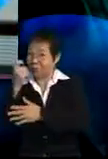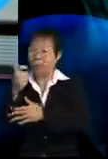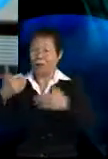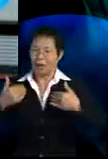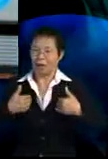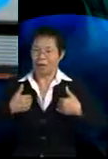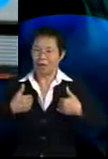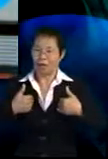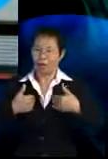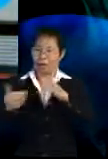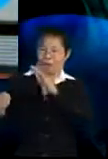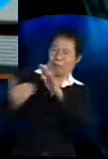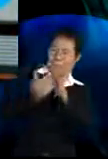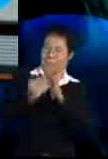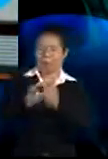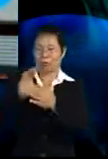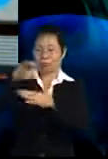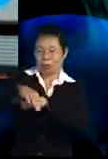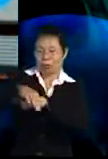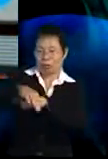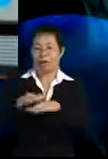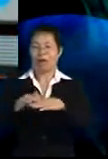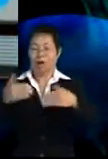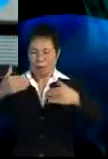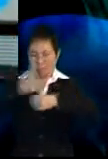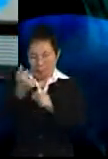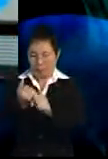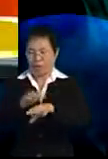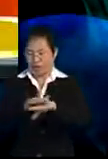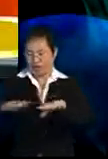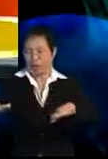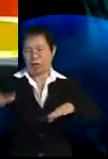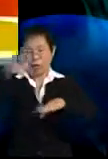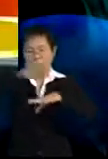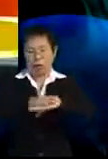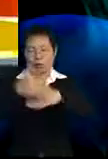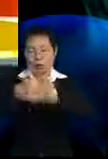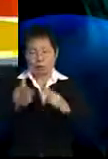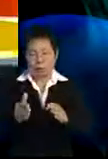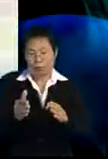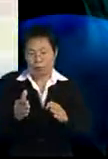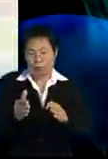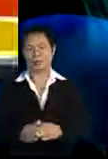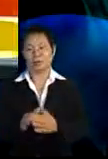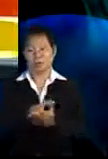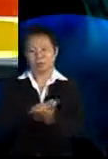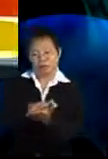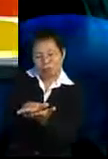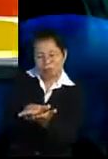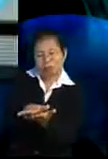there is an opposing force produced by the plank on the block. That opposing force is